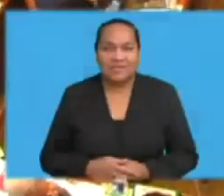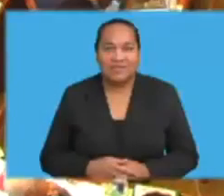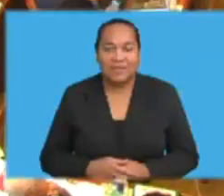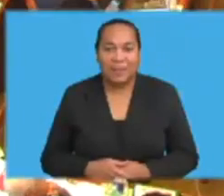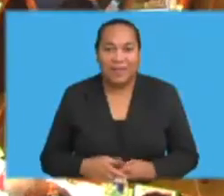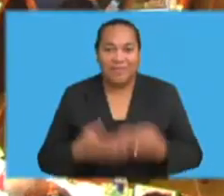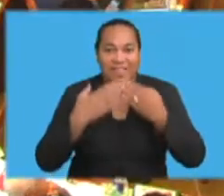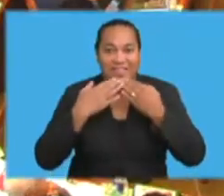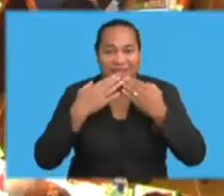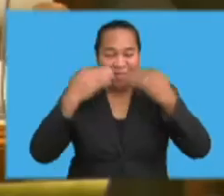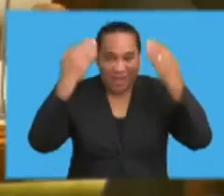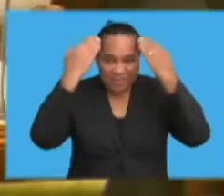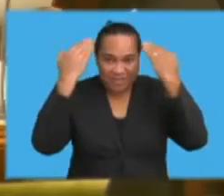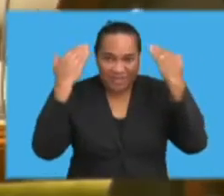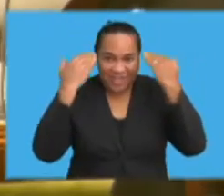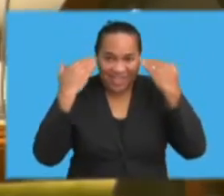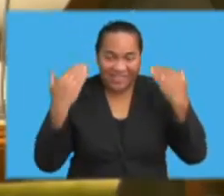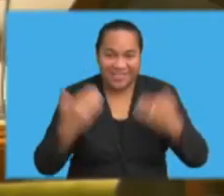Thank you, Madam Speaker.